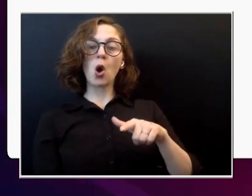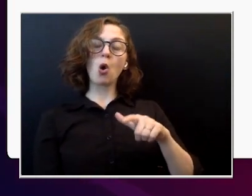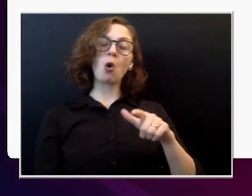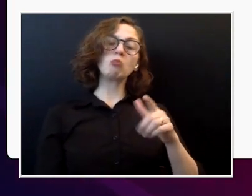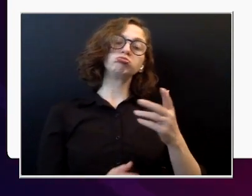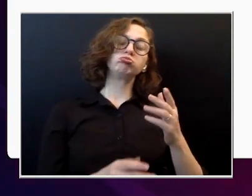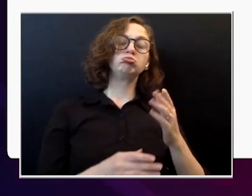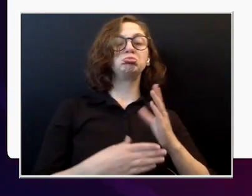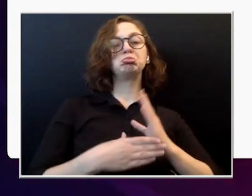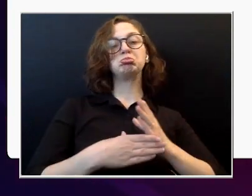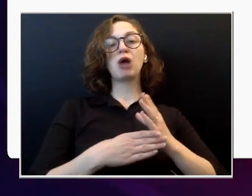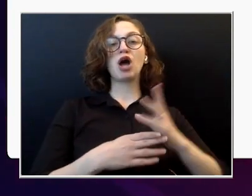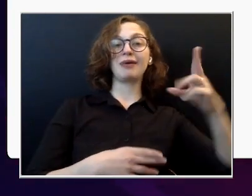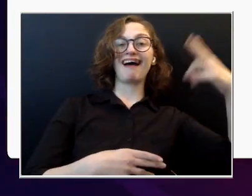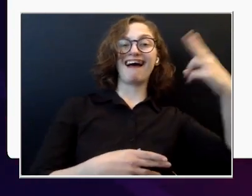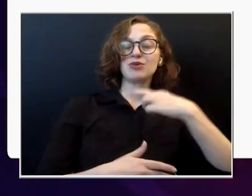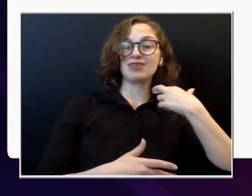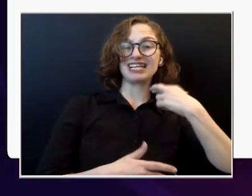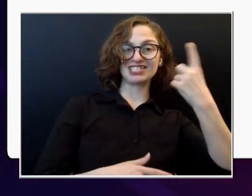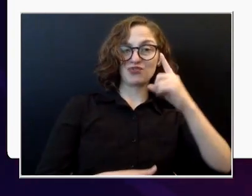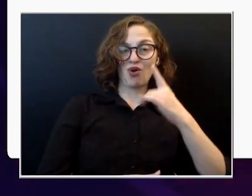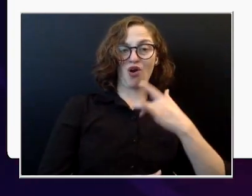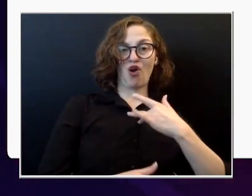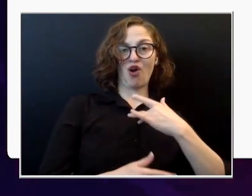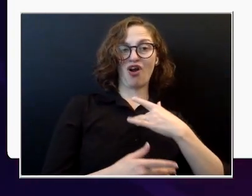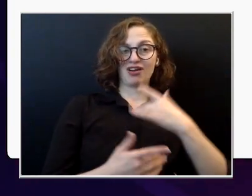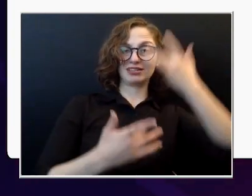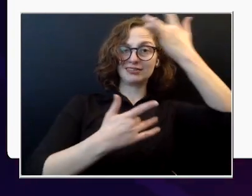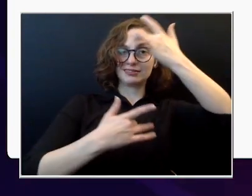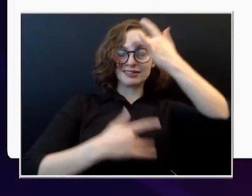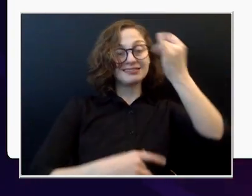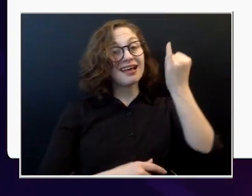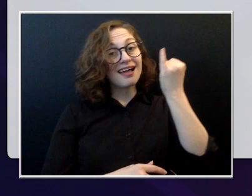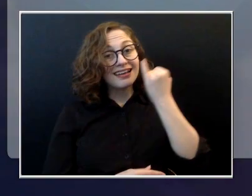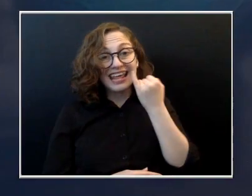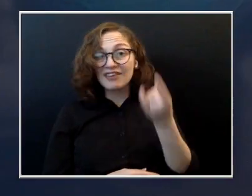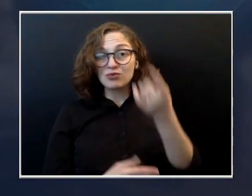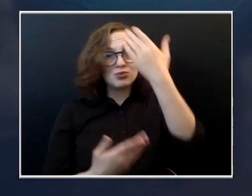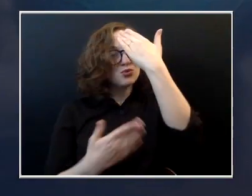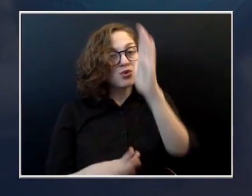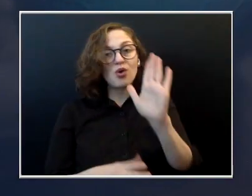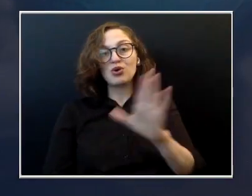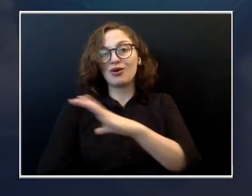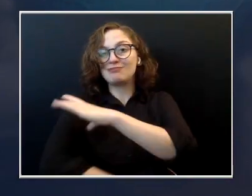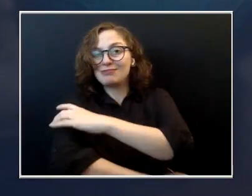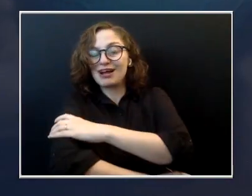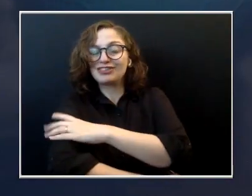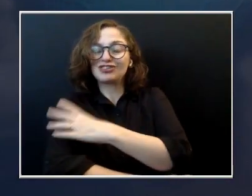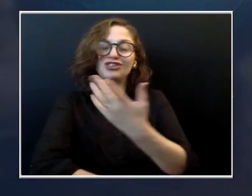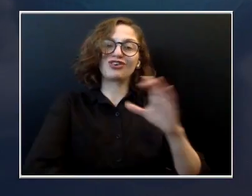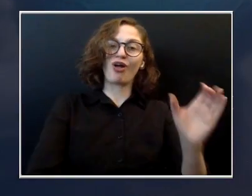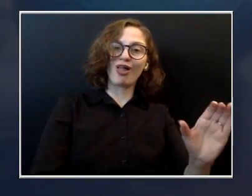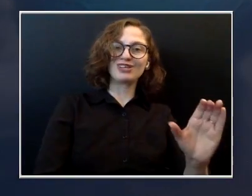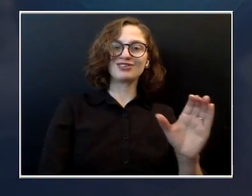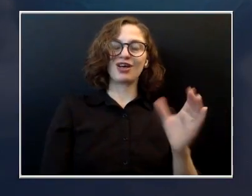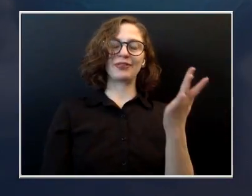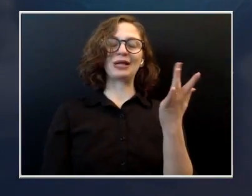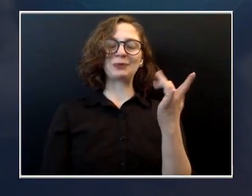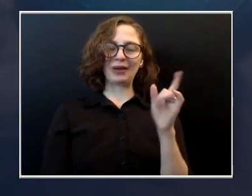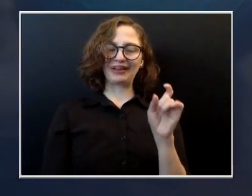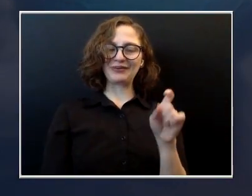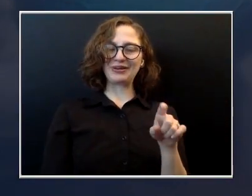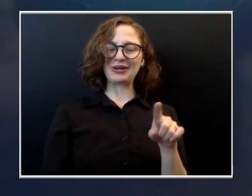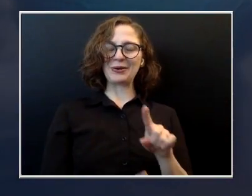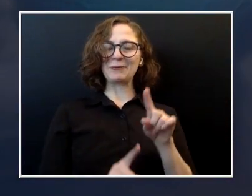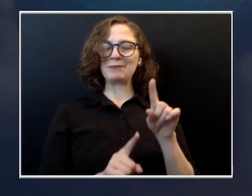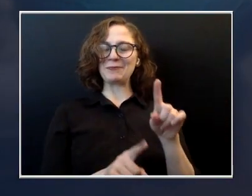blood pressure, that's why you need to see your doctor at least once a year. Rick? Yes, amen from absolutely. Rick there. And you